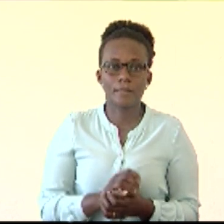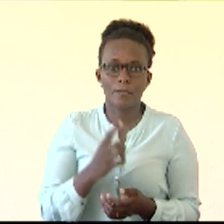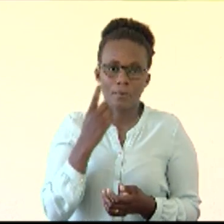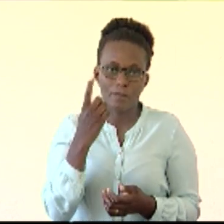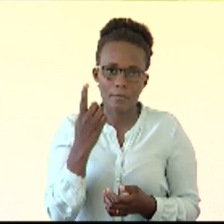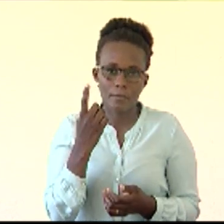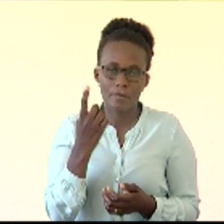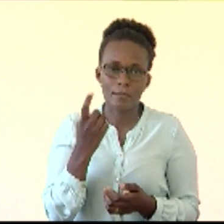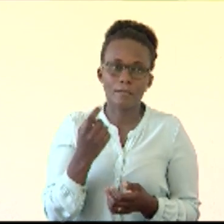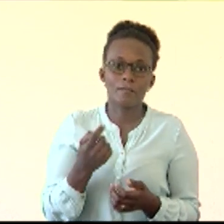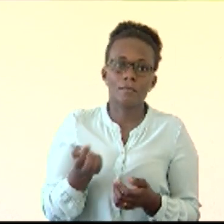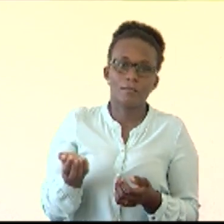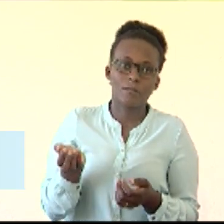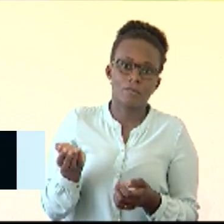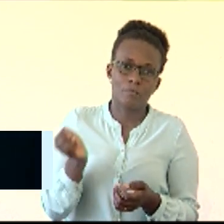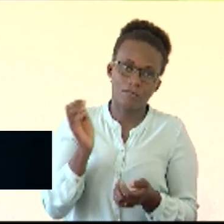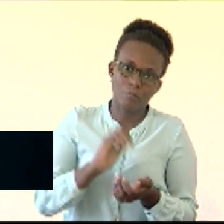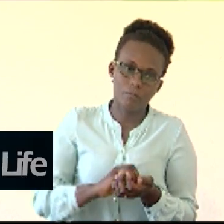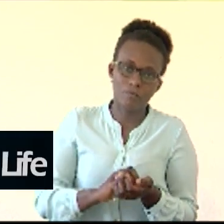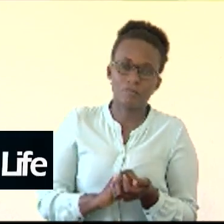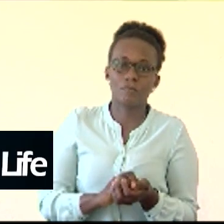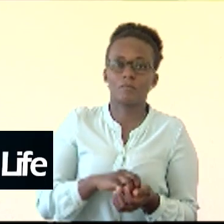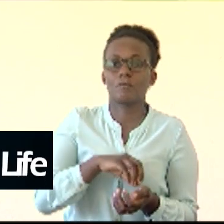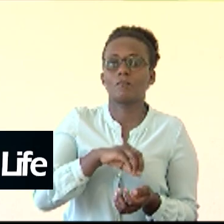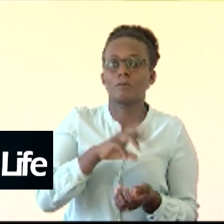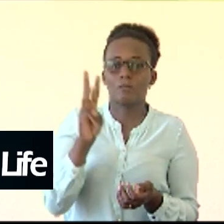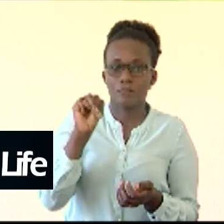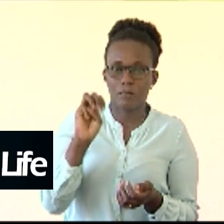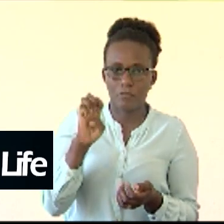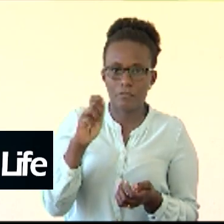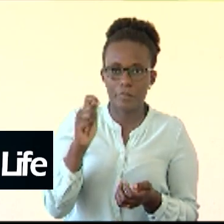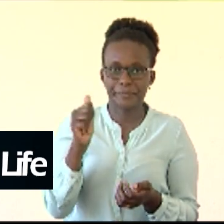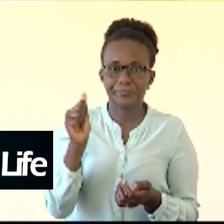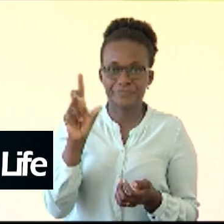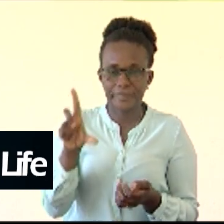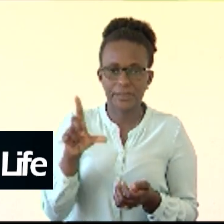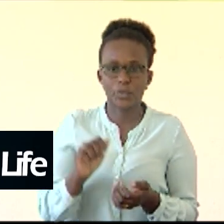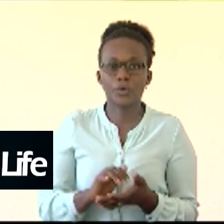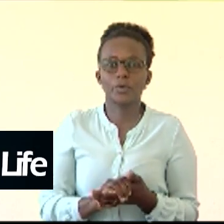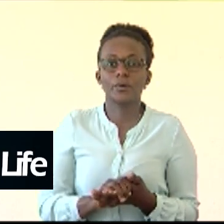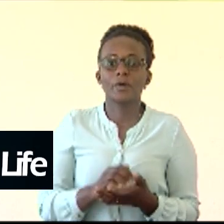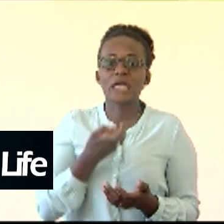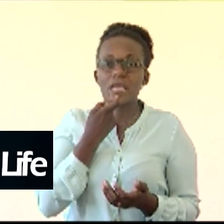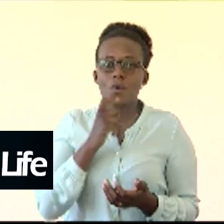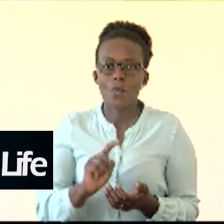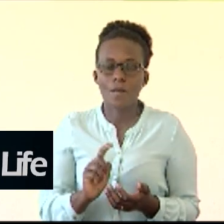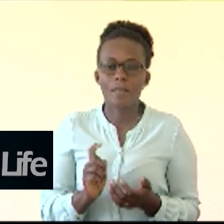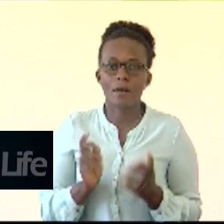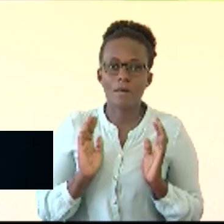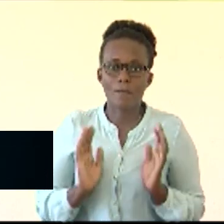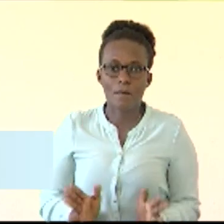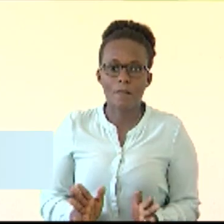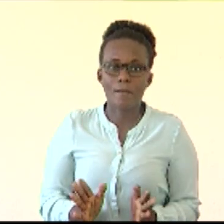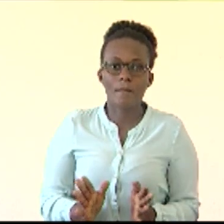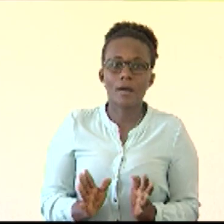coating must be anode. The one to be coated must be cathode. I think it makes